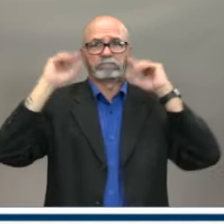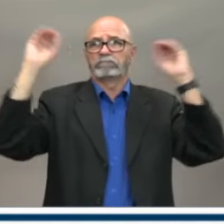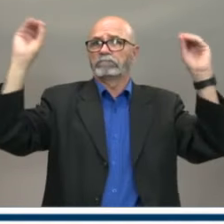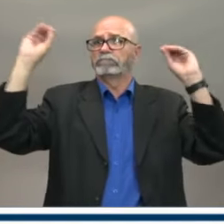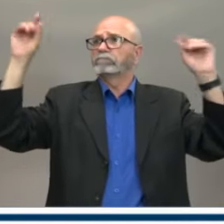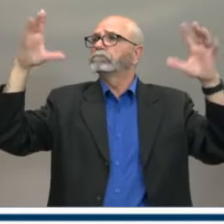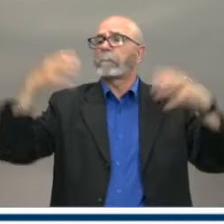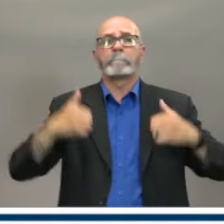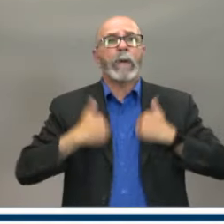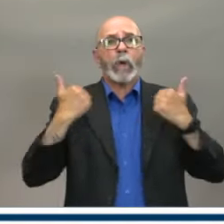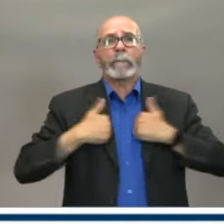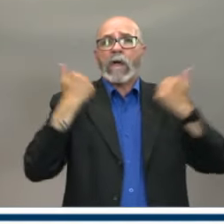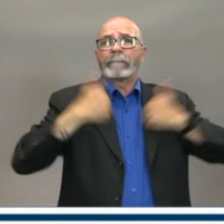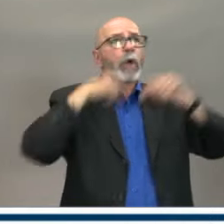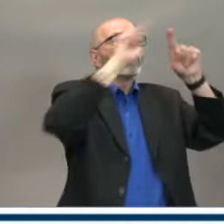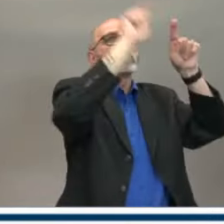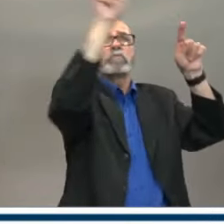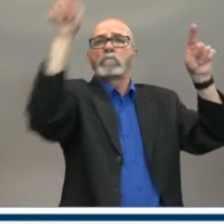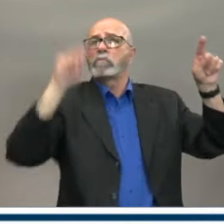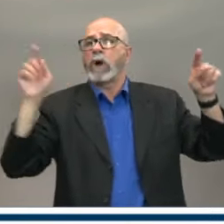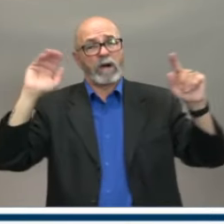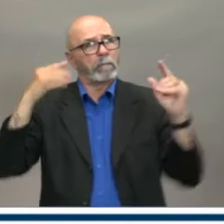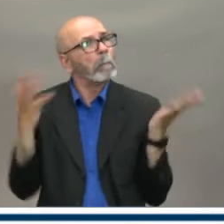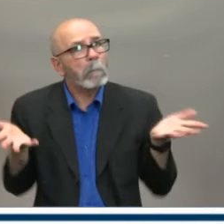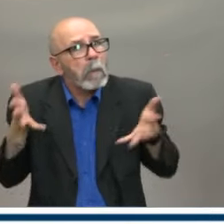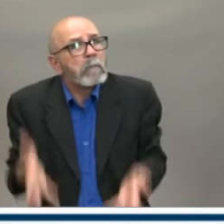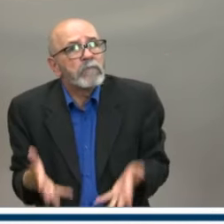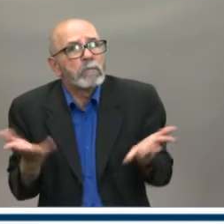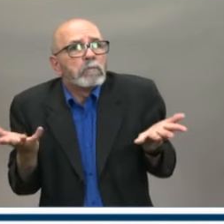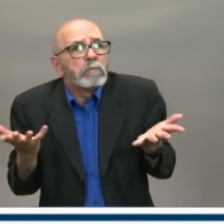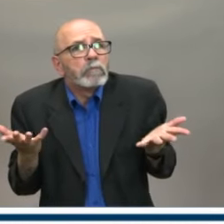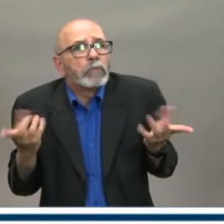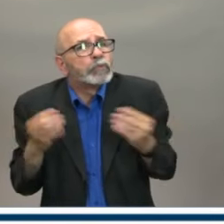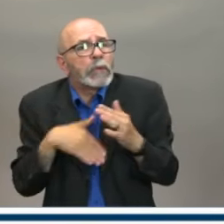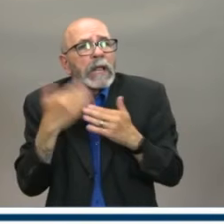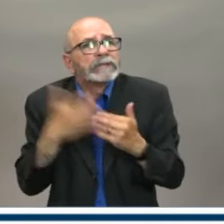us what the implications are there? So yeah, that's right. We had a